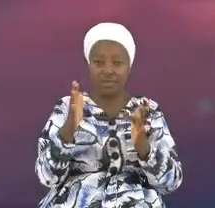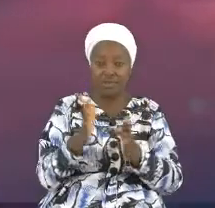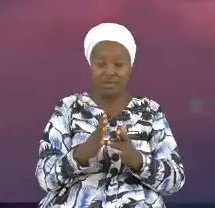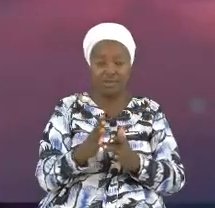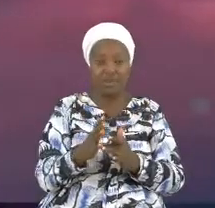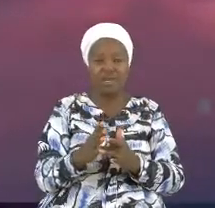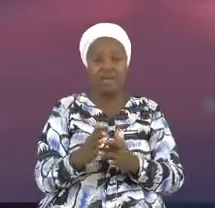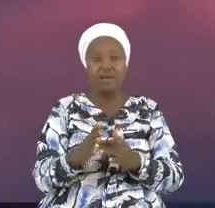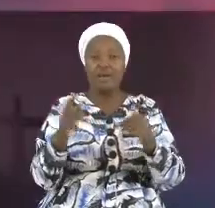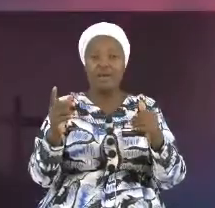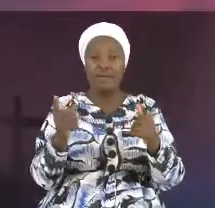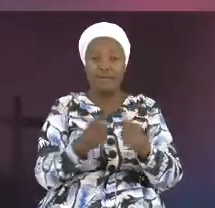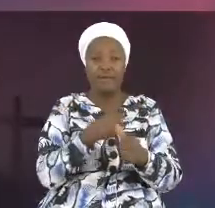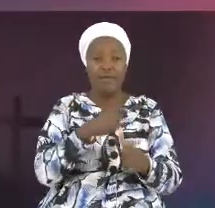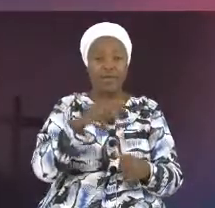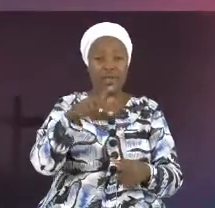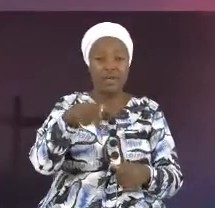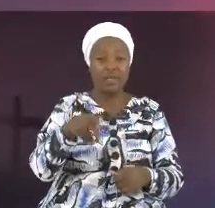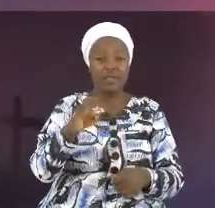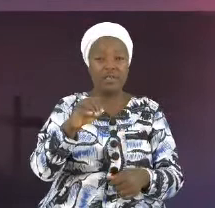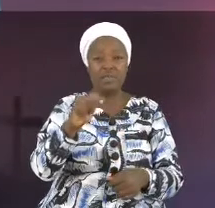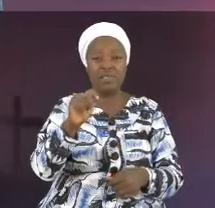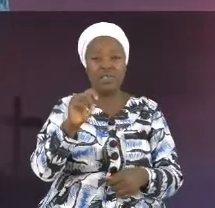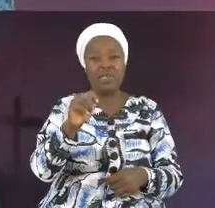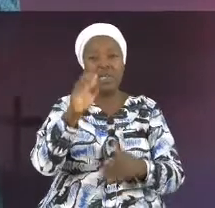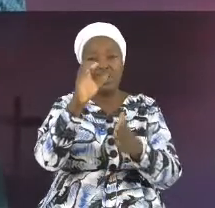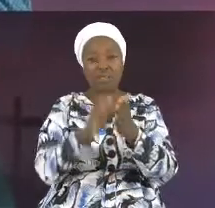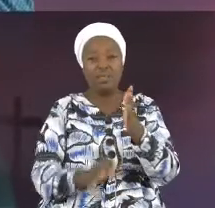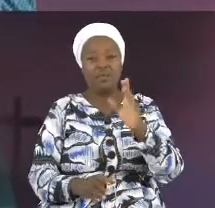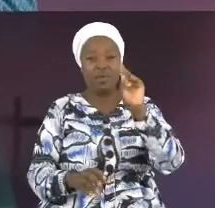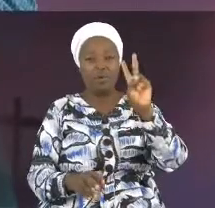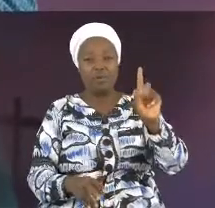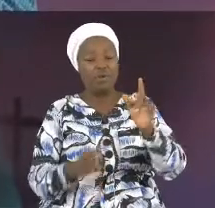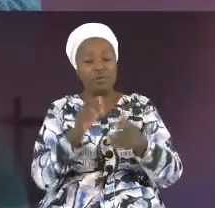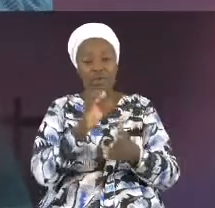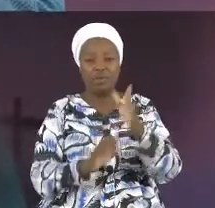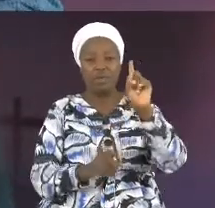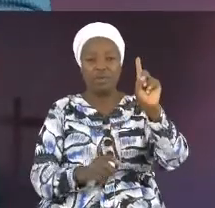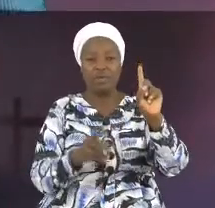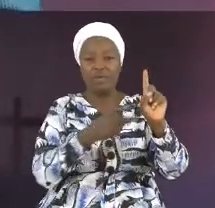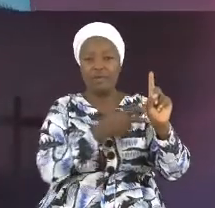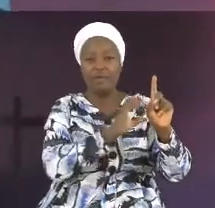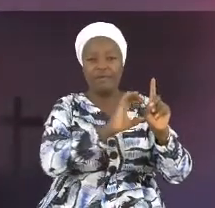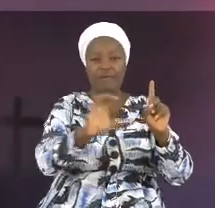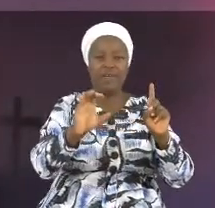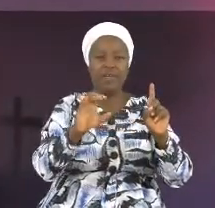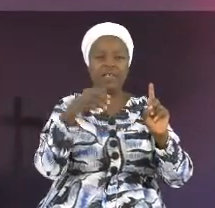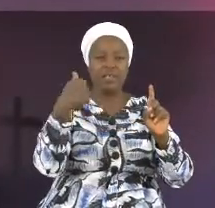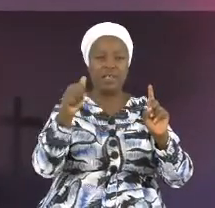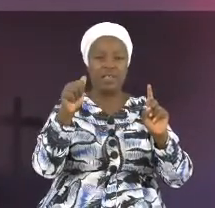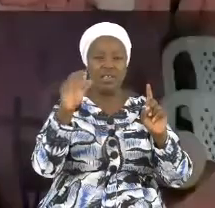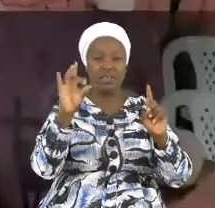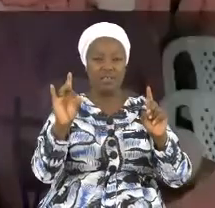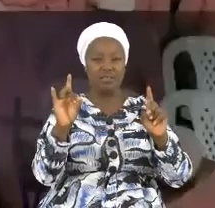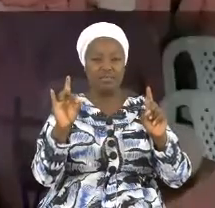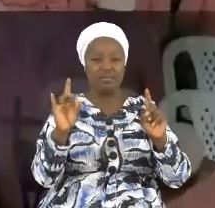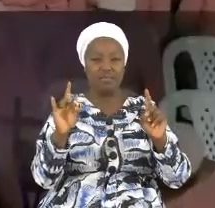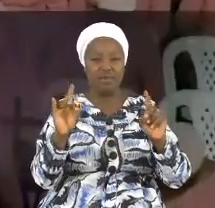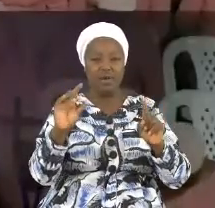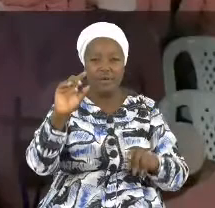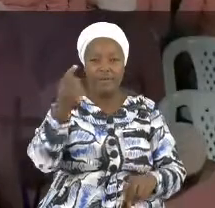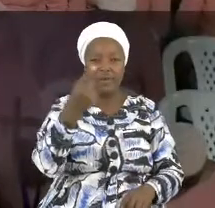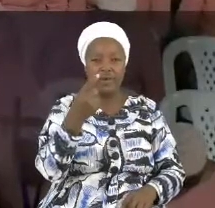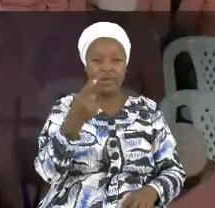1 Peter chapter 1. I'm reading from verse 18. 1 Peter chapter